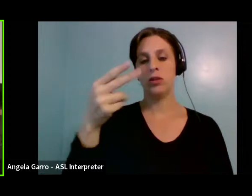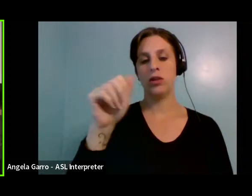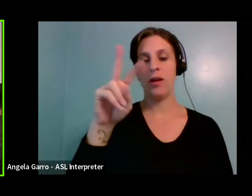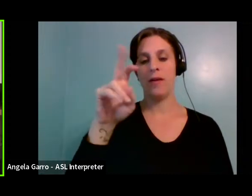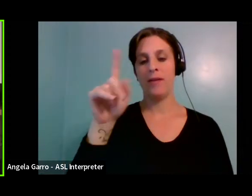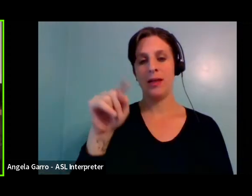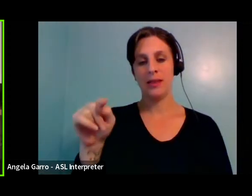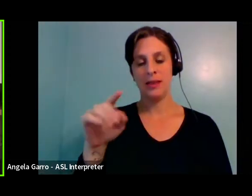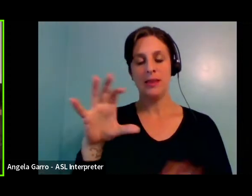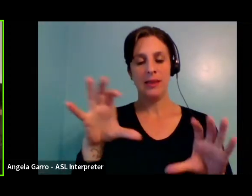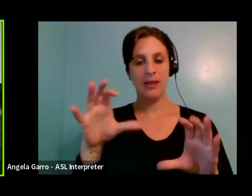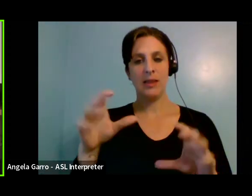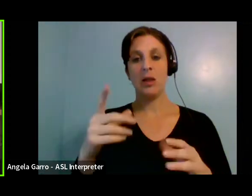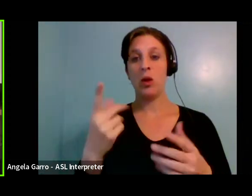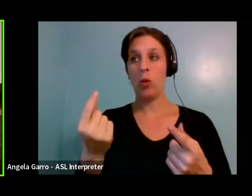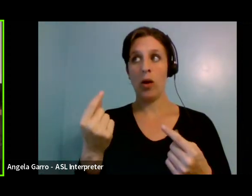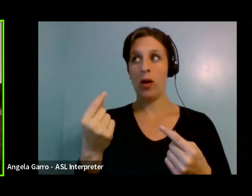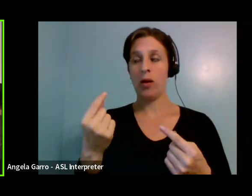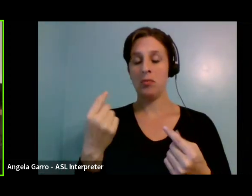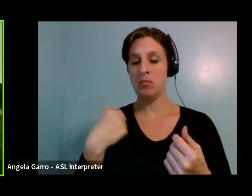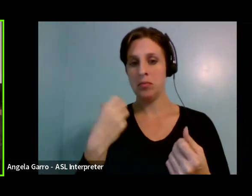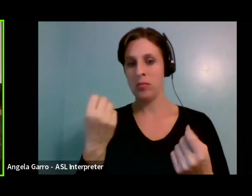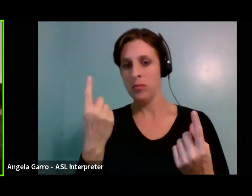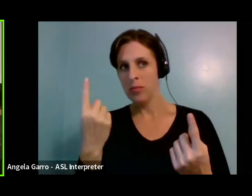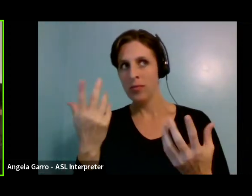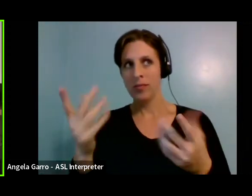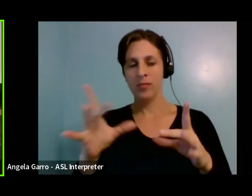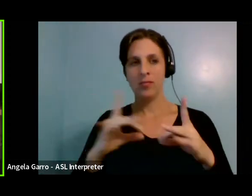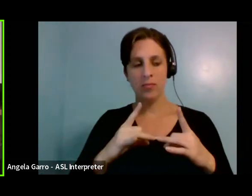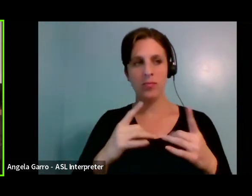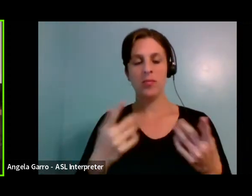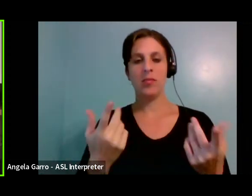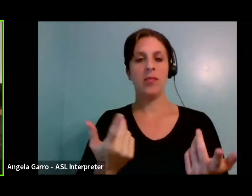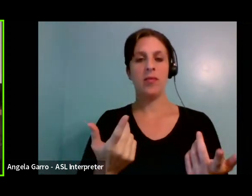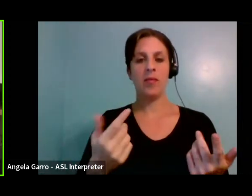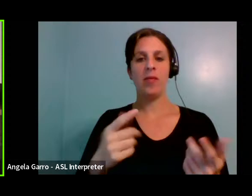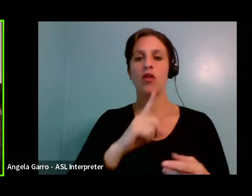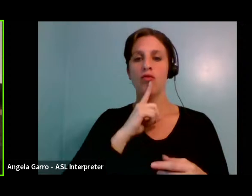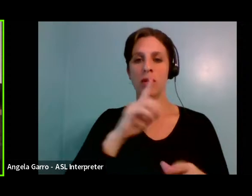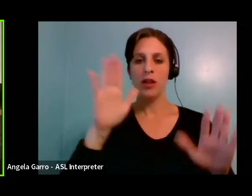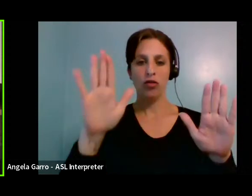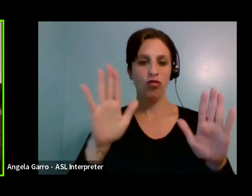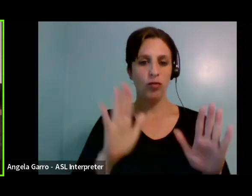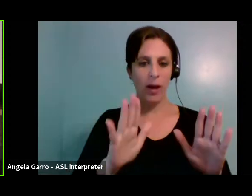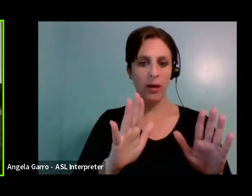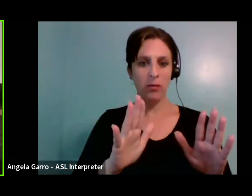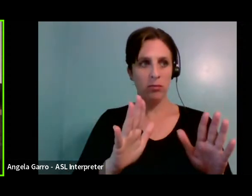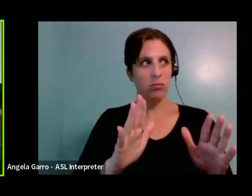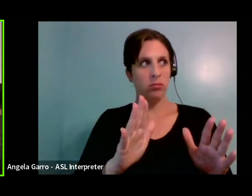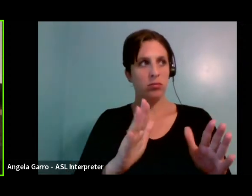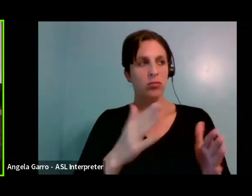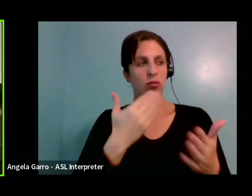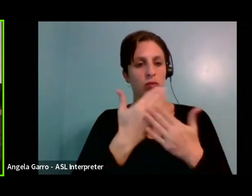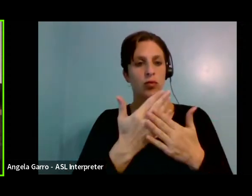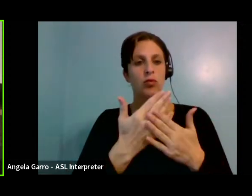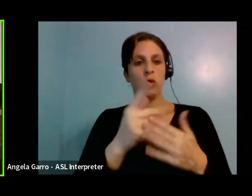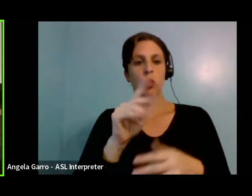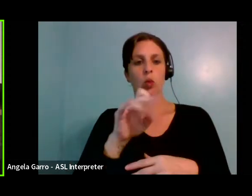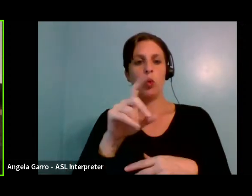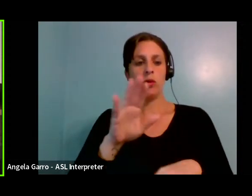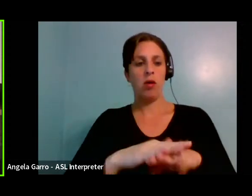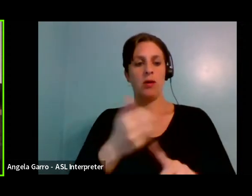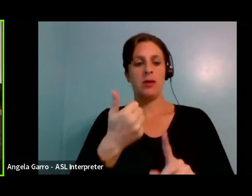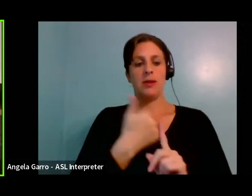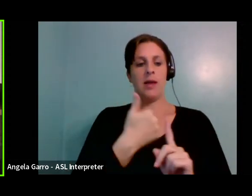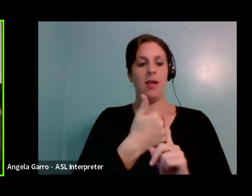What I got out of it was really great practical tools on self-care. It's